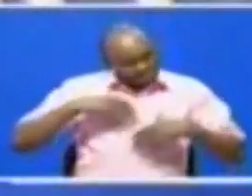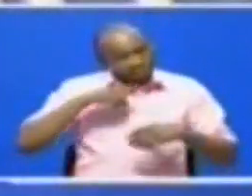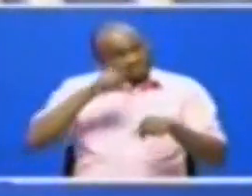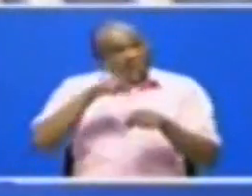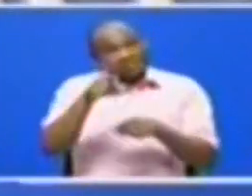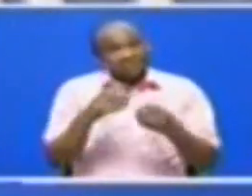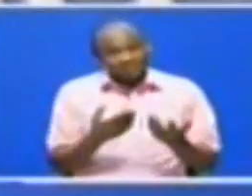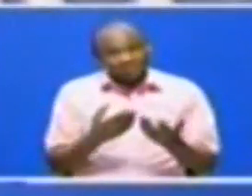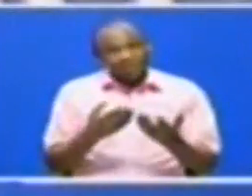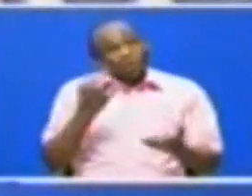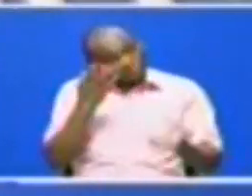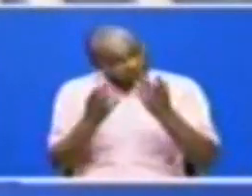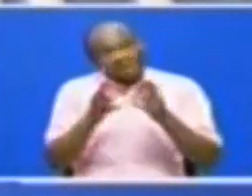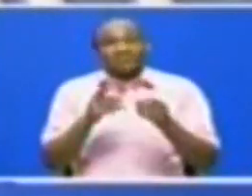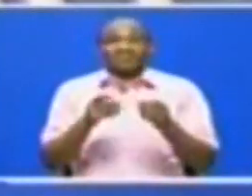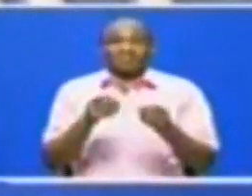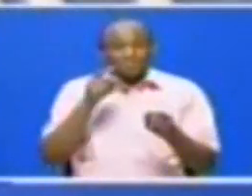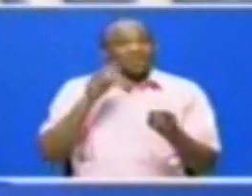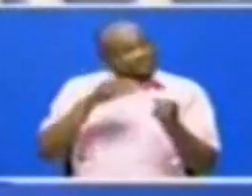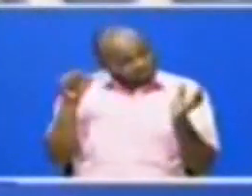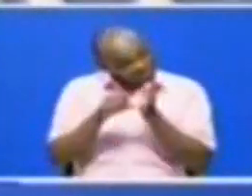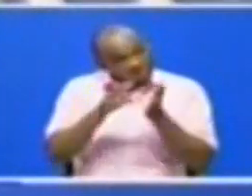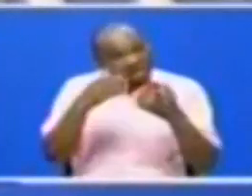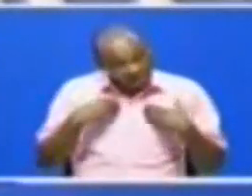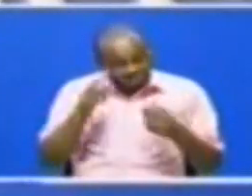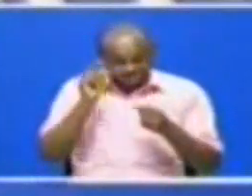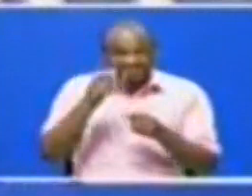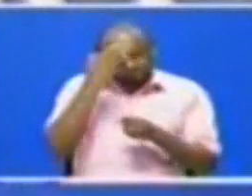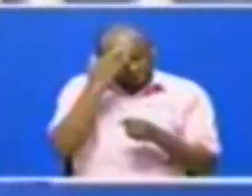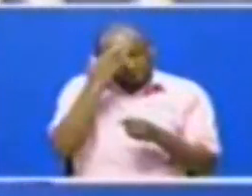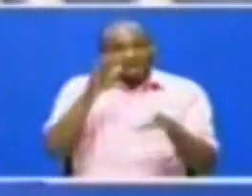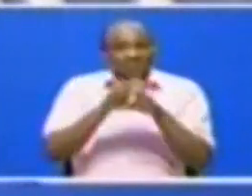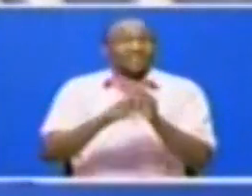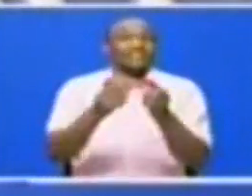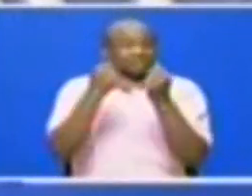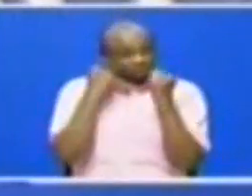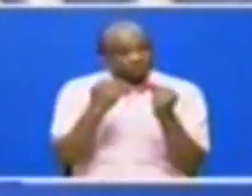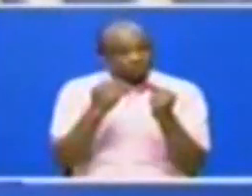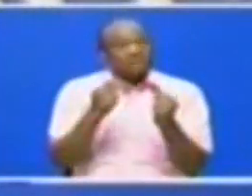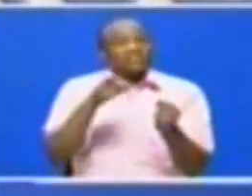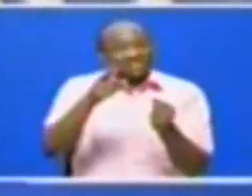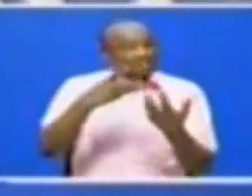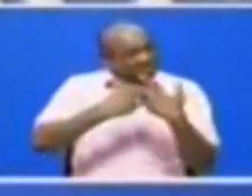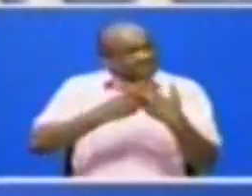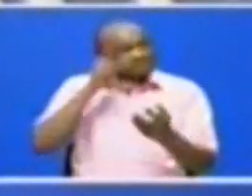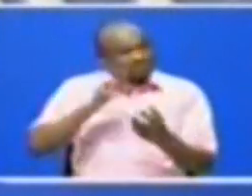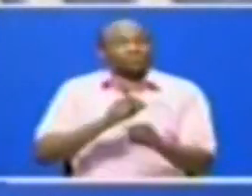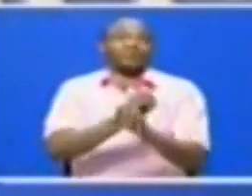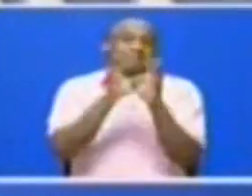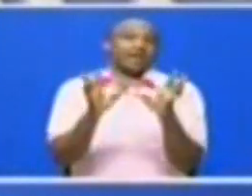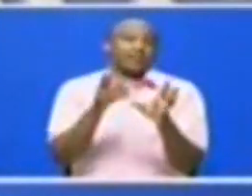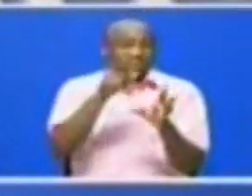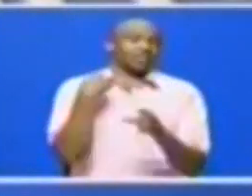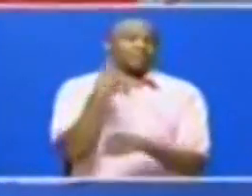So however much the water passes, you need to ensure that the bridge is sustainable. And this is the most important thing that they must put a pillar on right